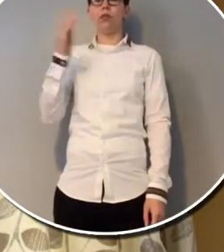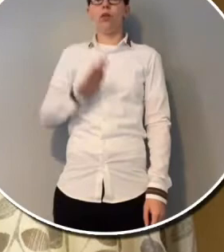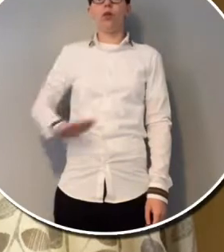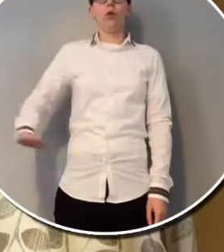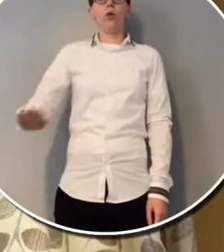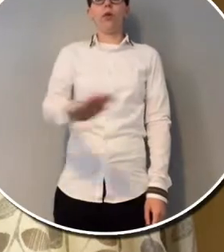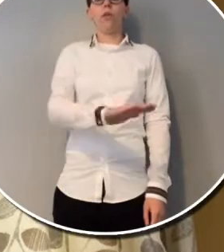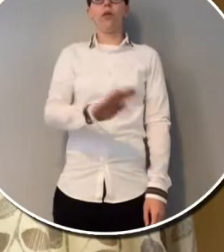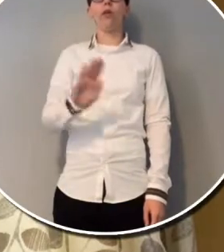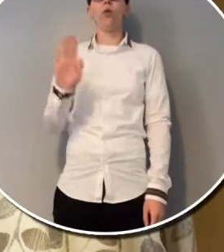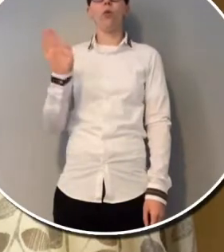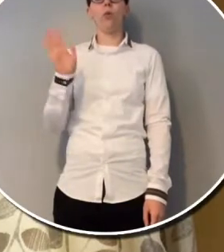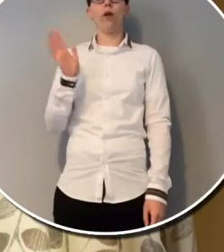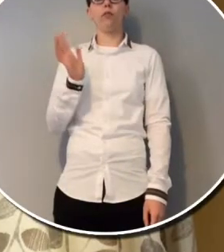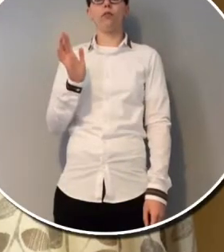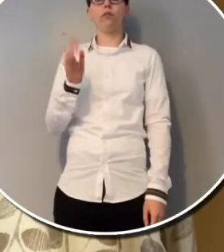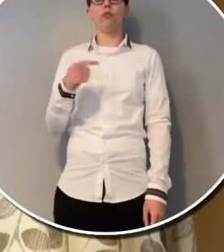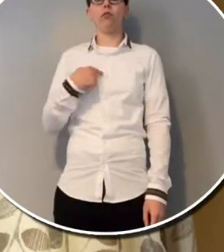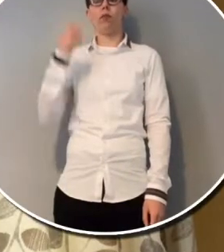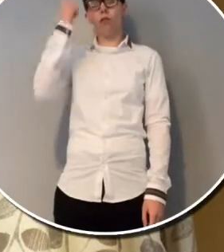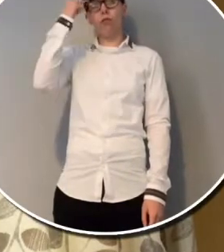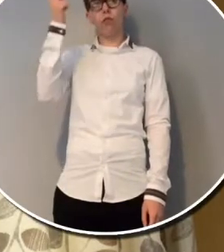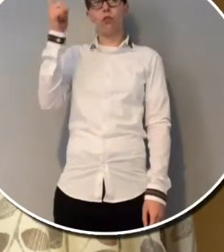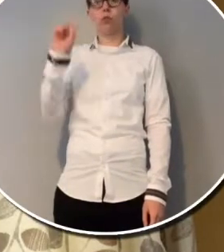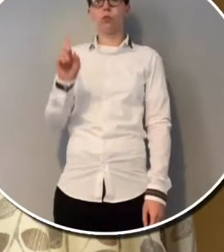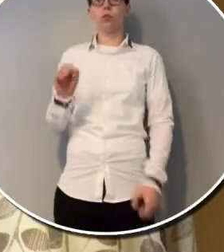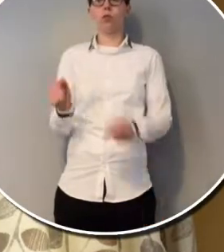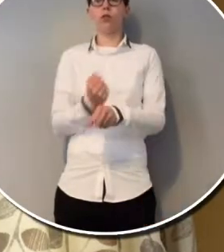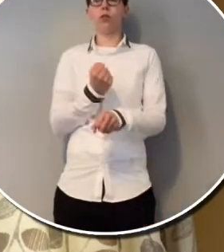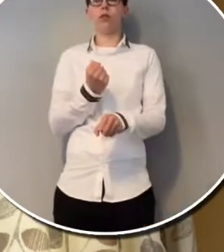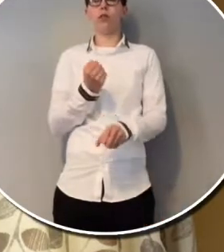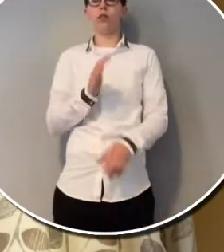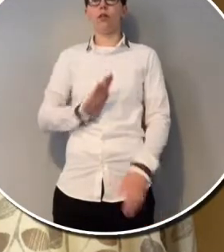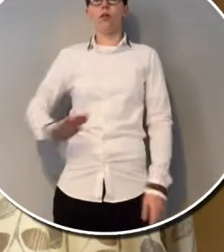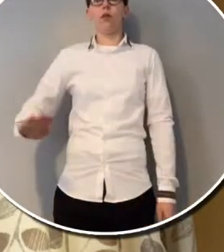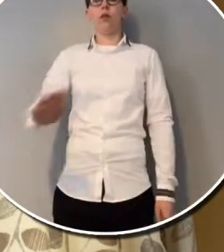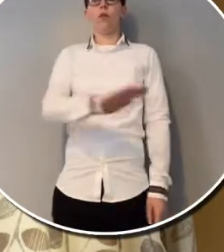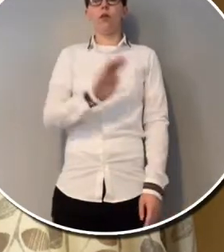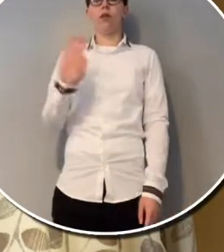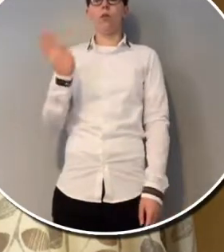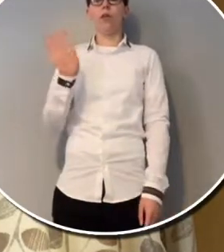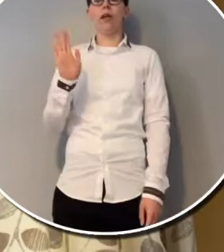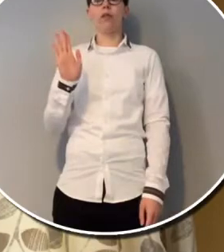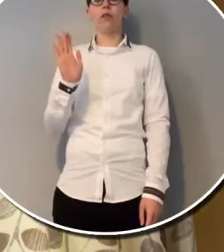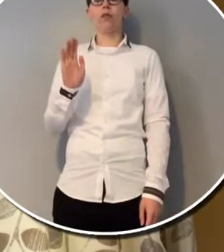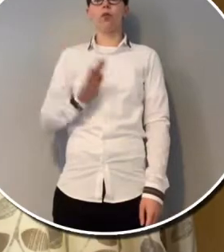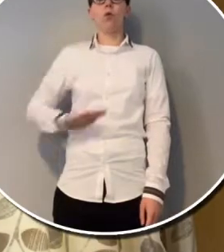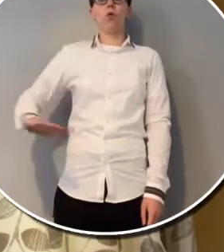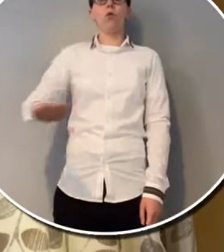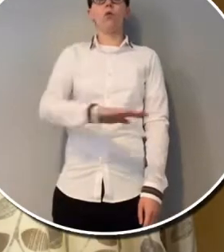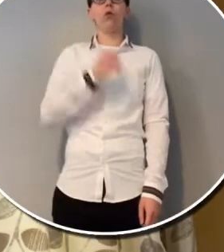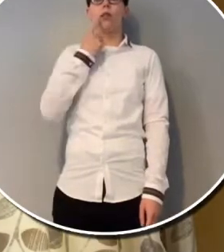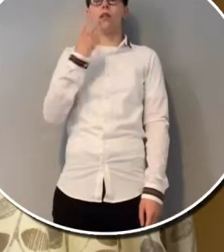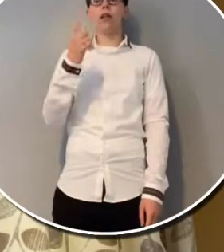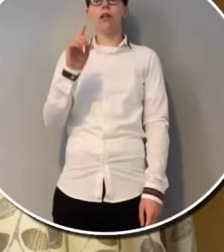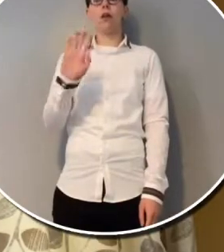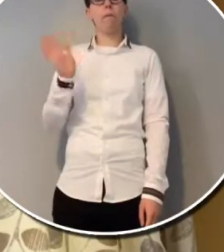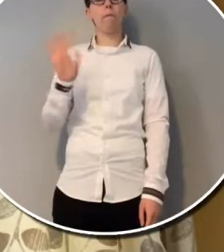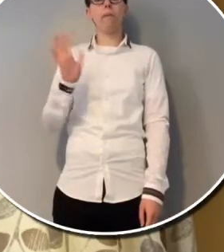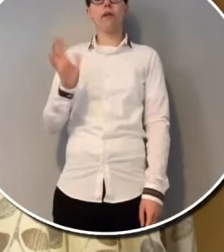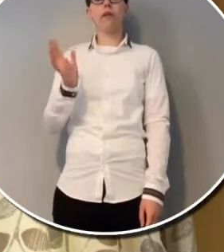lap. Well done. Right, for the next verse, we're going to wave